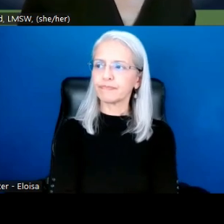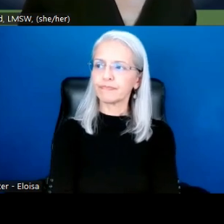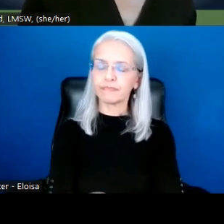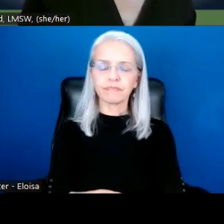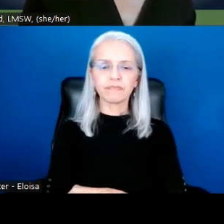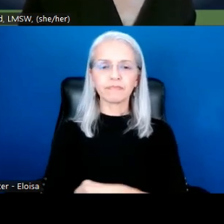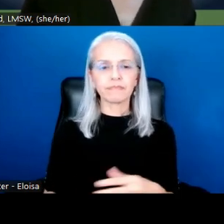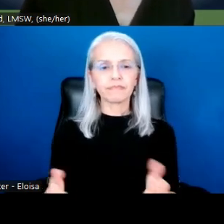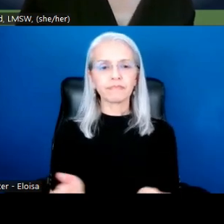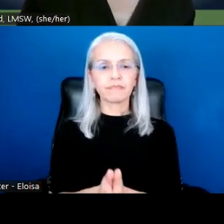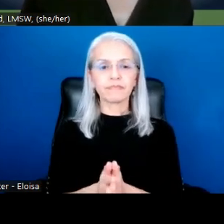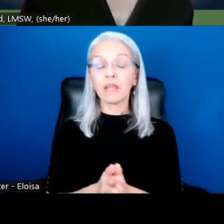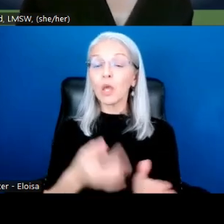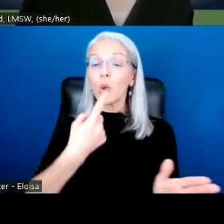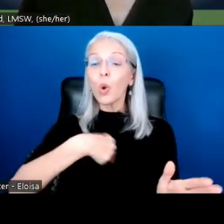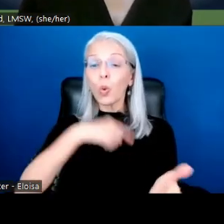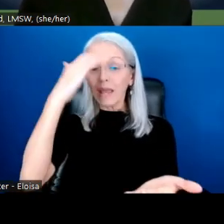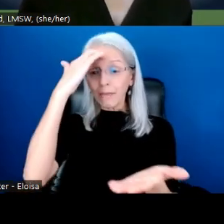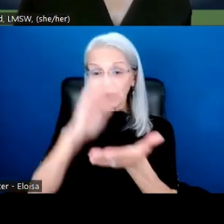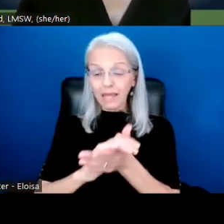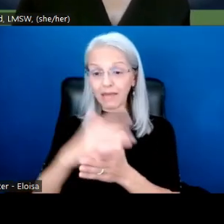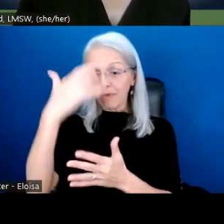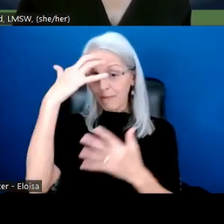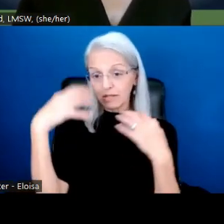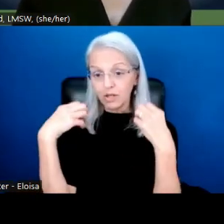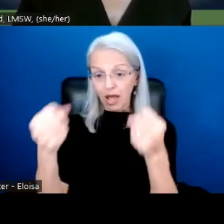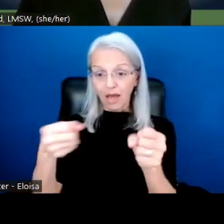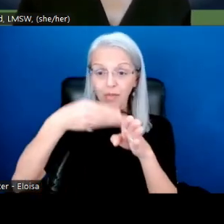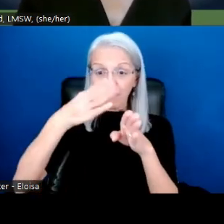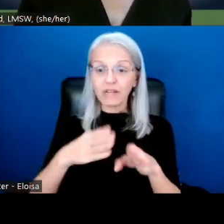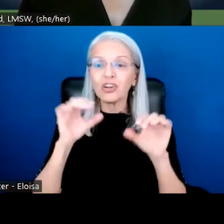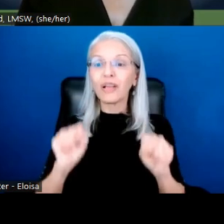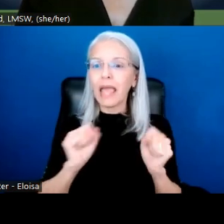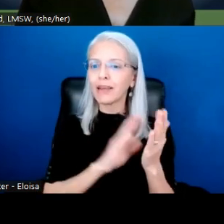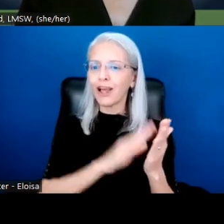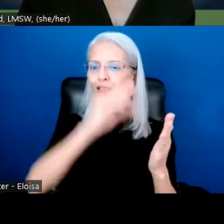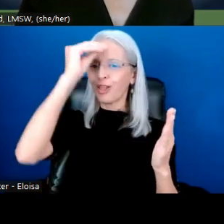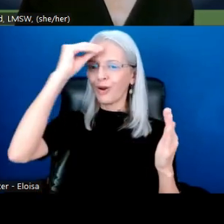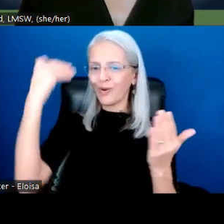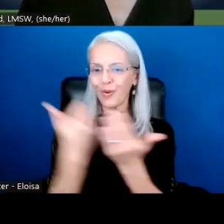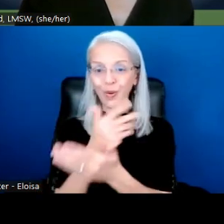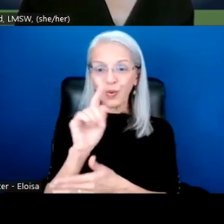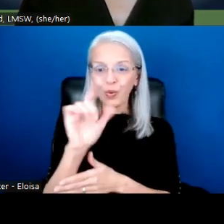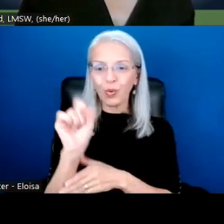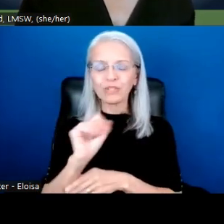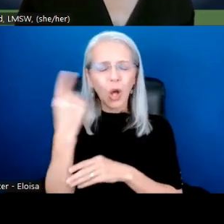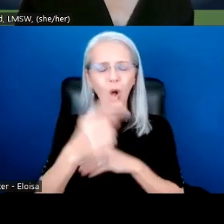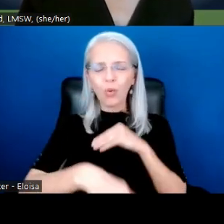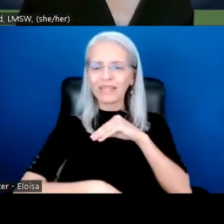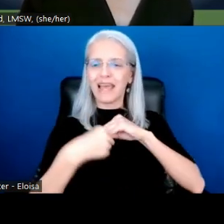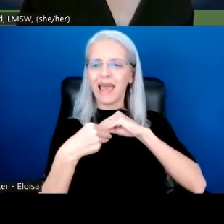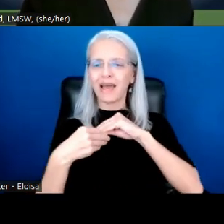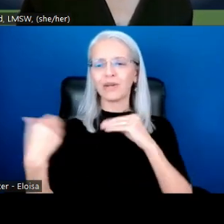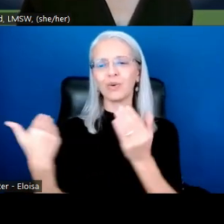So we believe that mental health professionals can learn new tools, right? We can always add new tools to